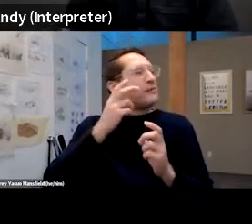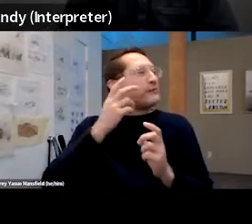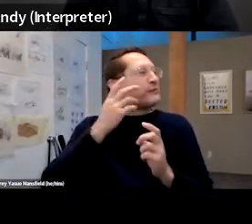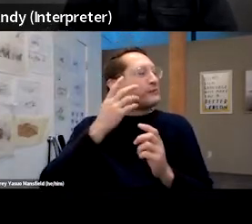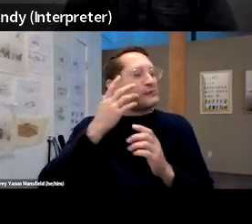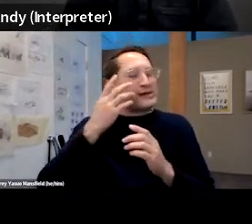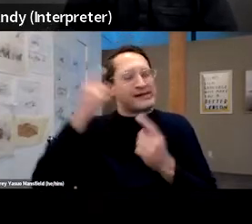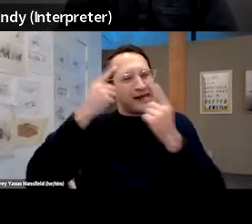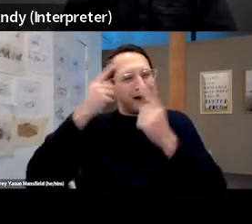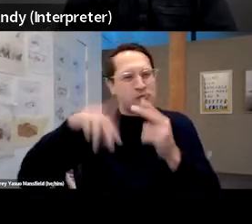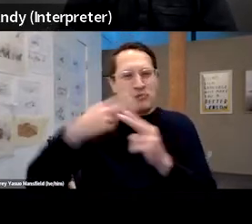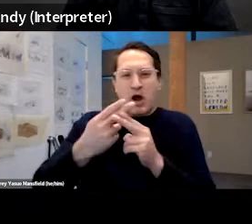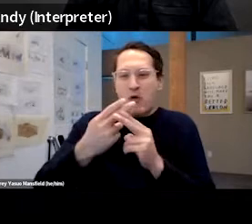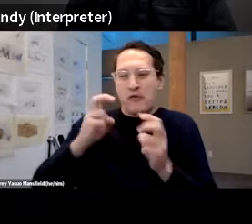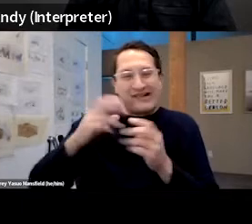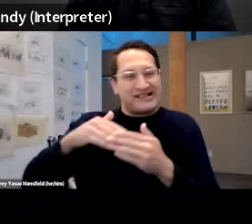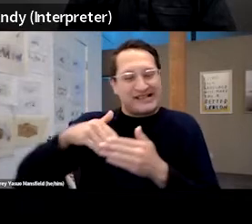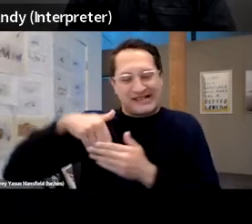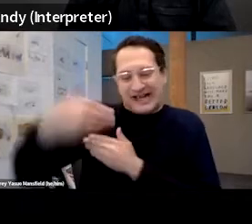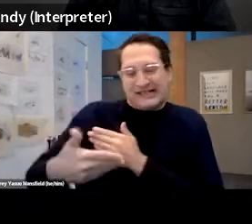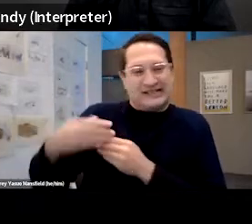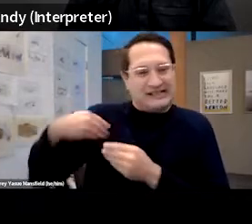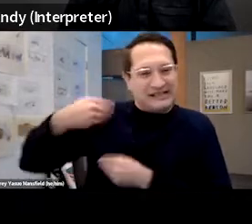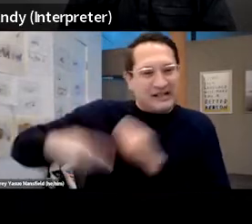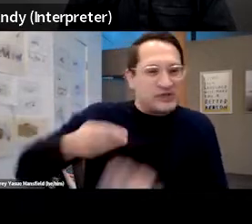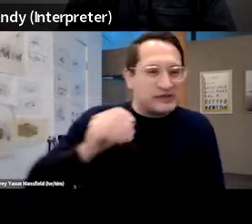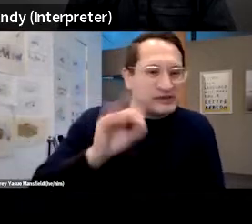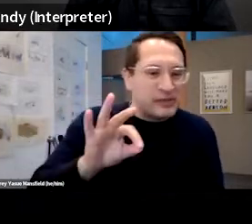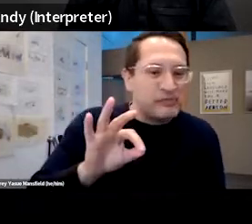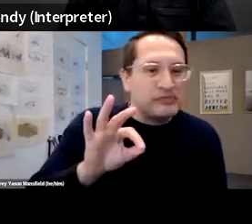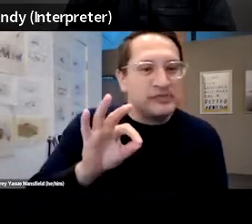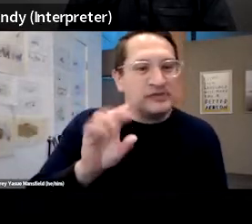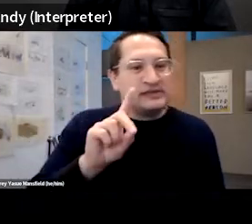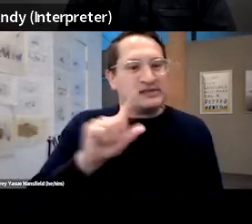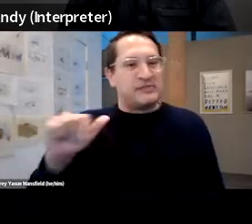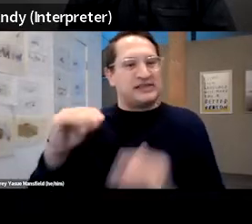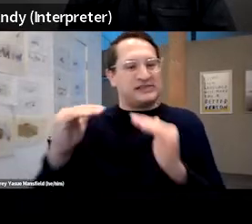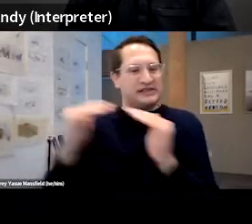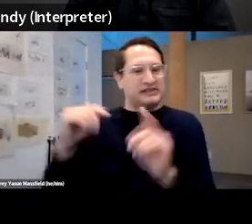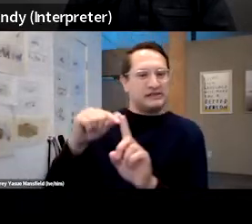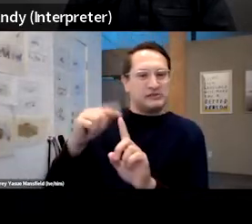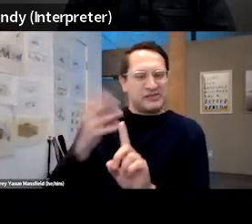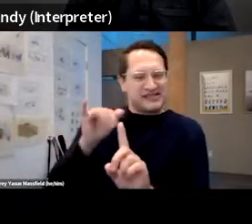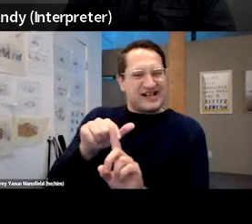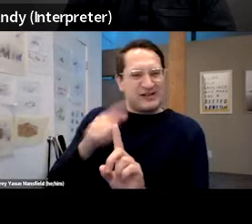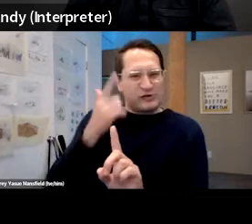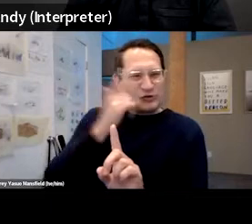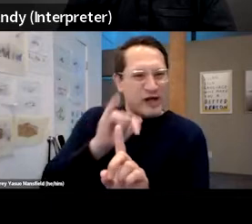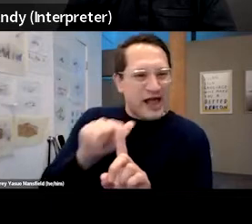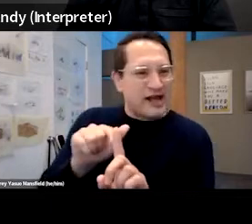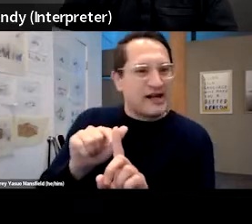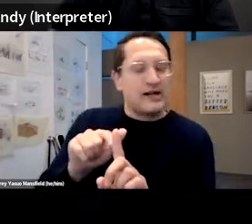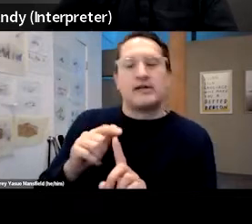I really want to think about the next generation of disability